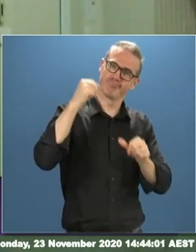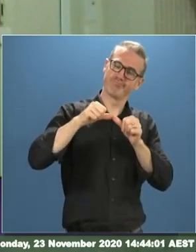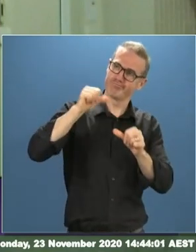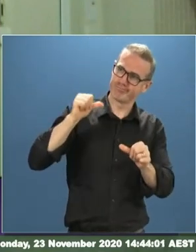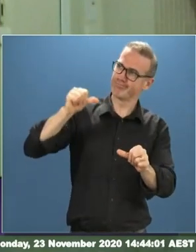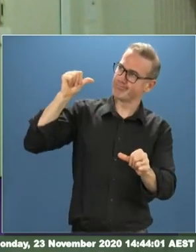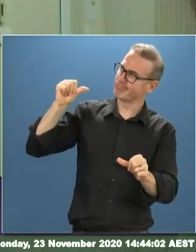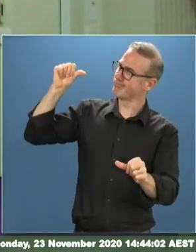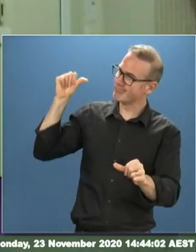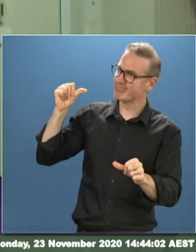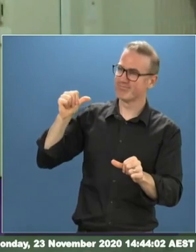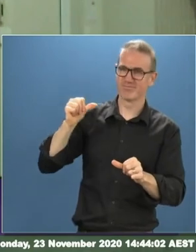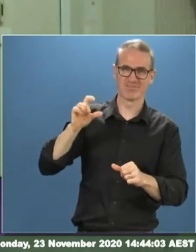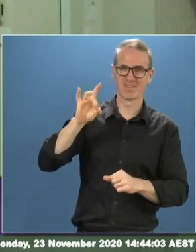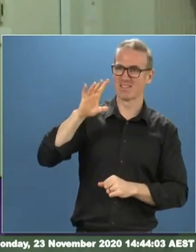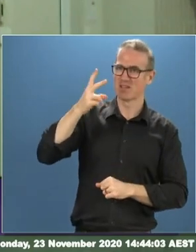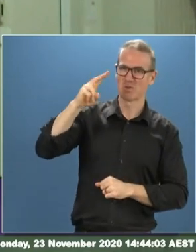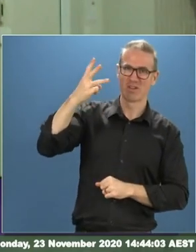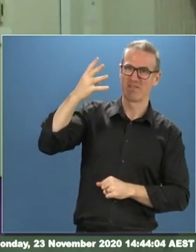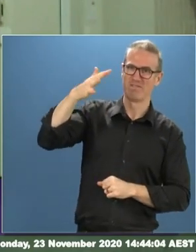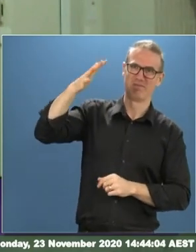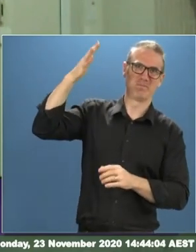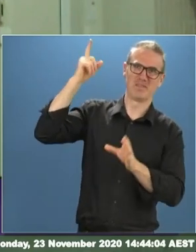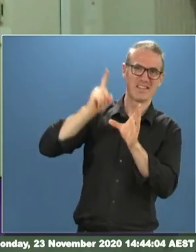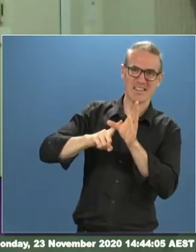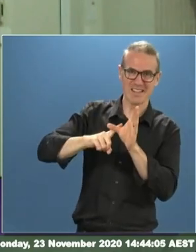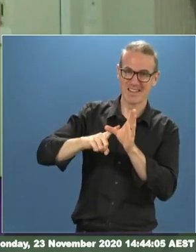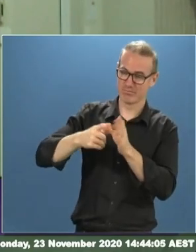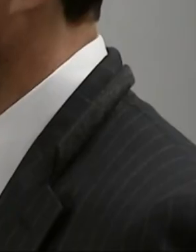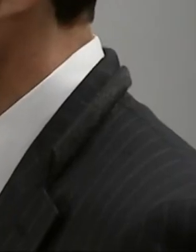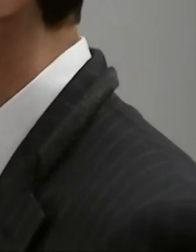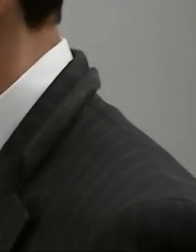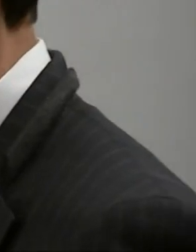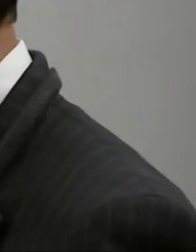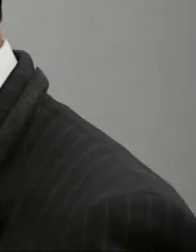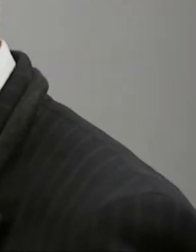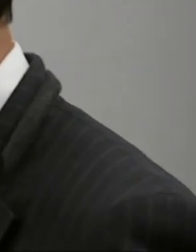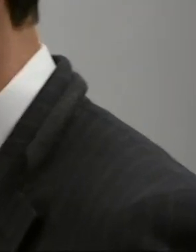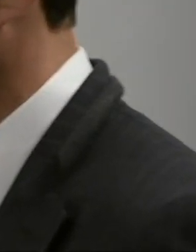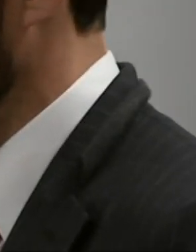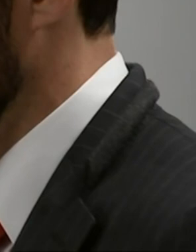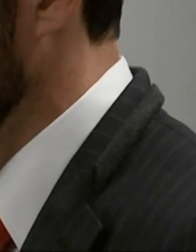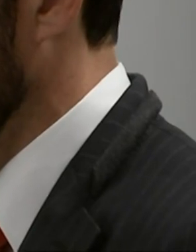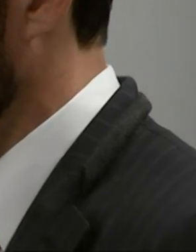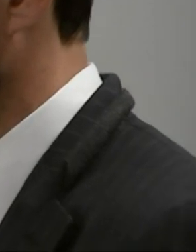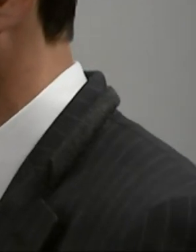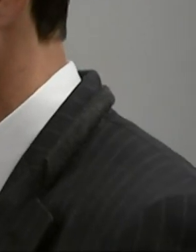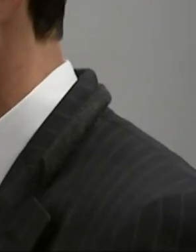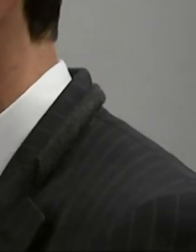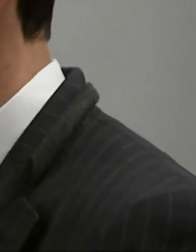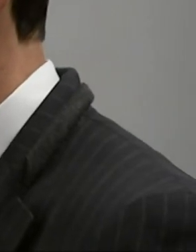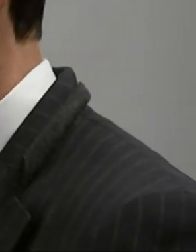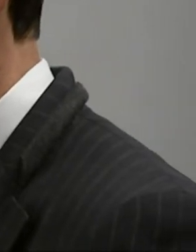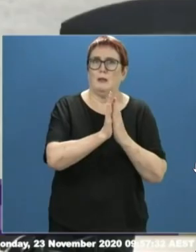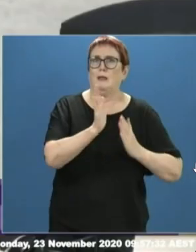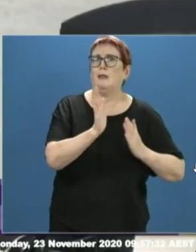and trauma inflicted on our families and our society. First Nations people are already marginalised in the